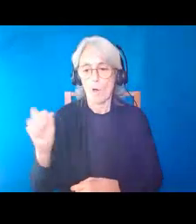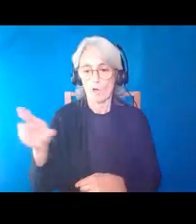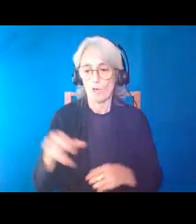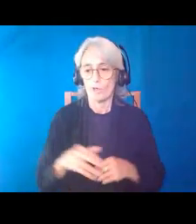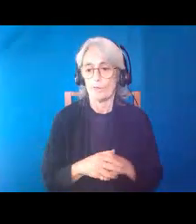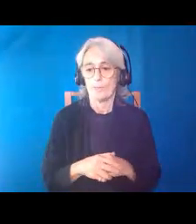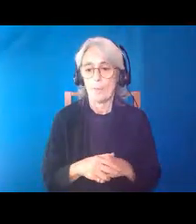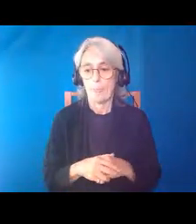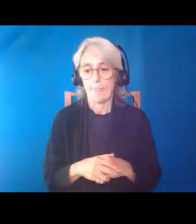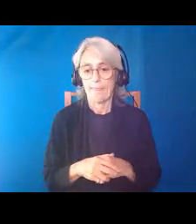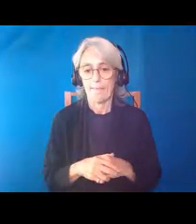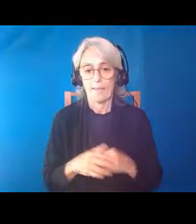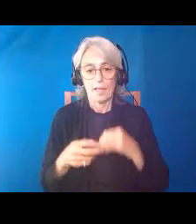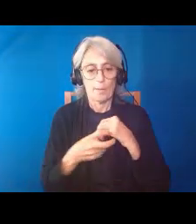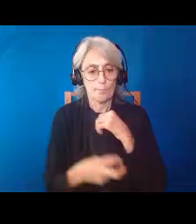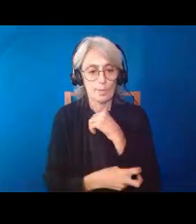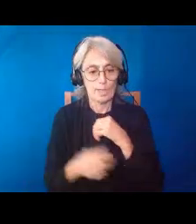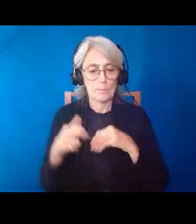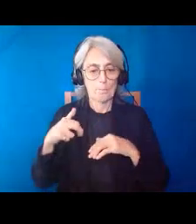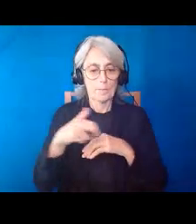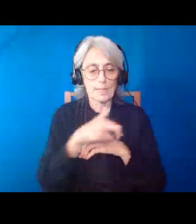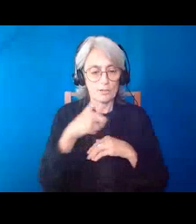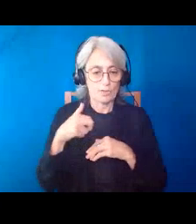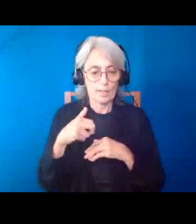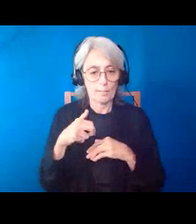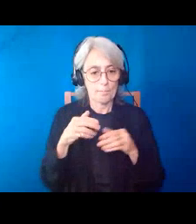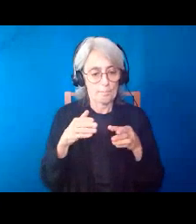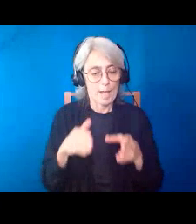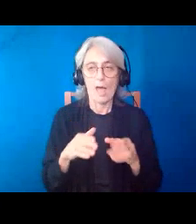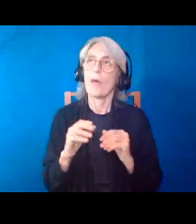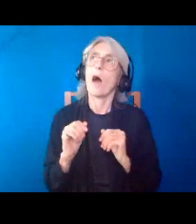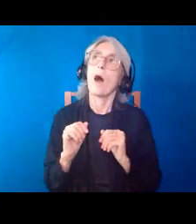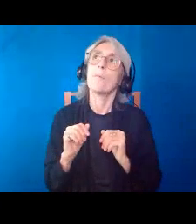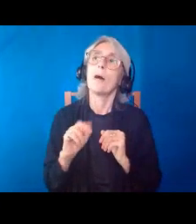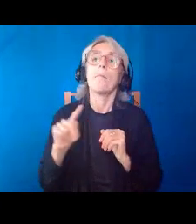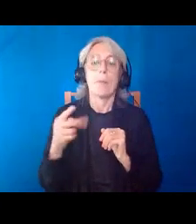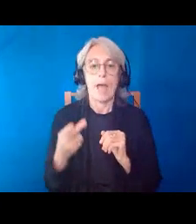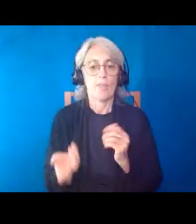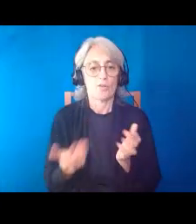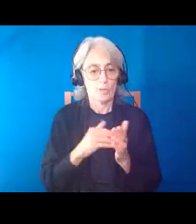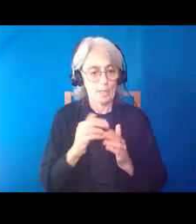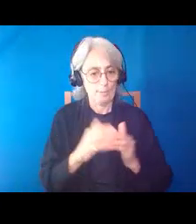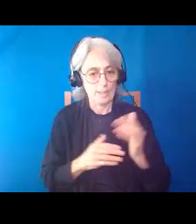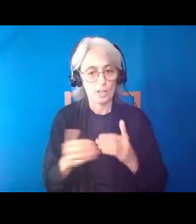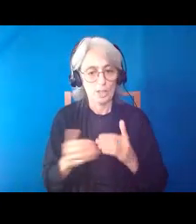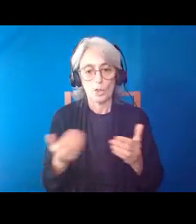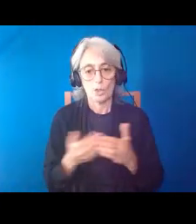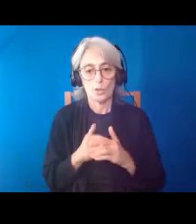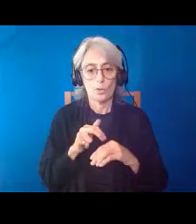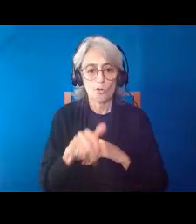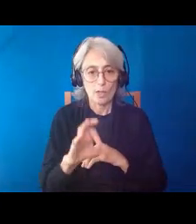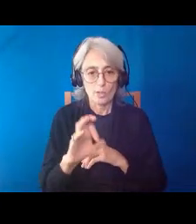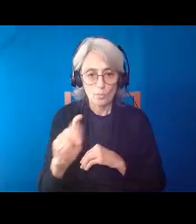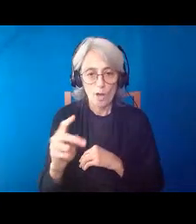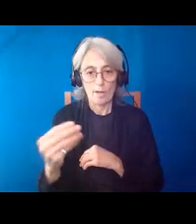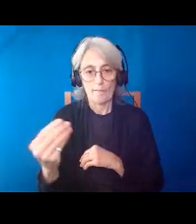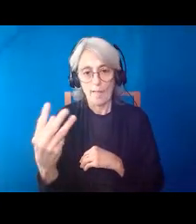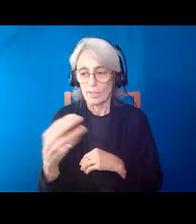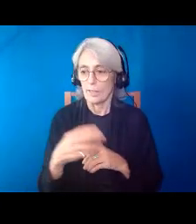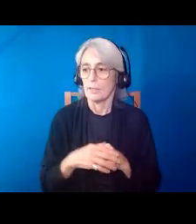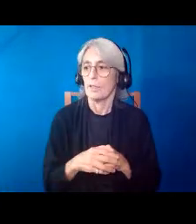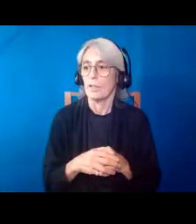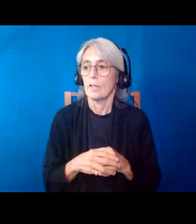And bridge and pedestrian path rebuilds with new crosswalks and flashing lights, especially near schools where children